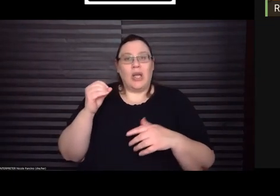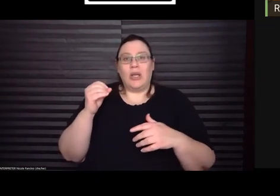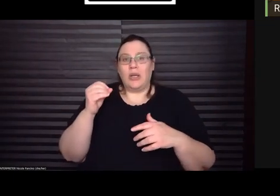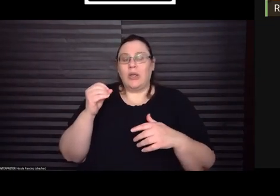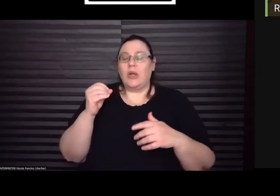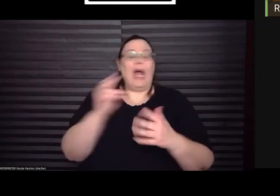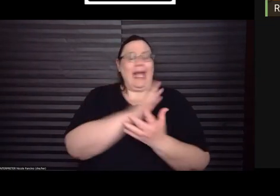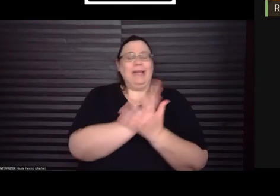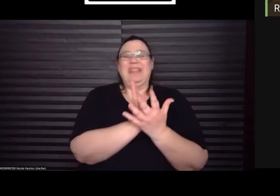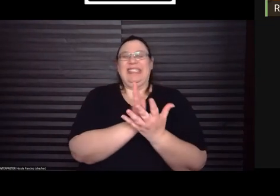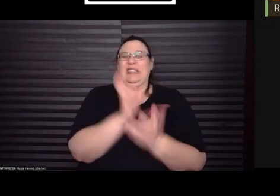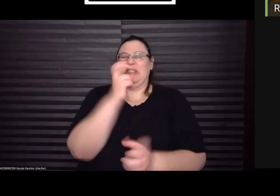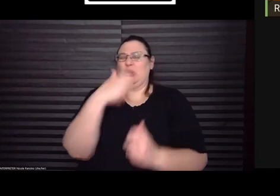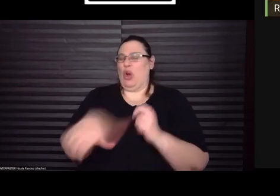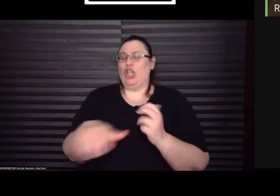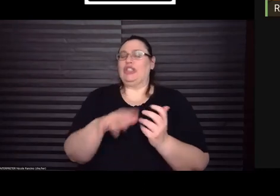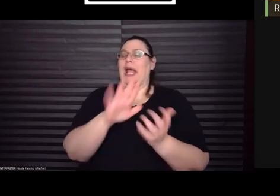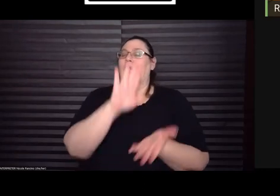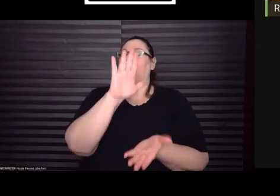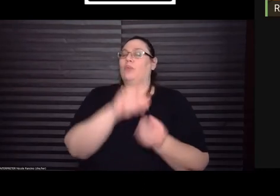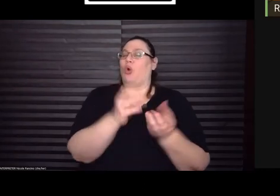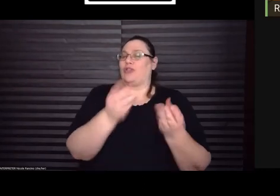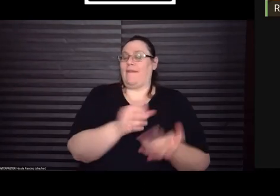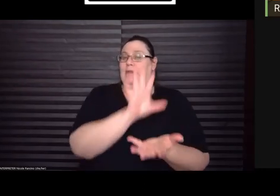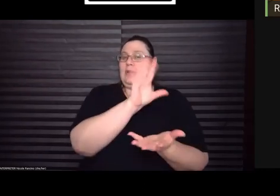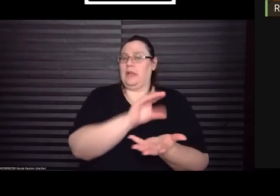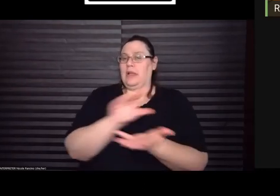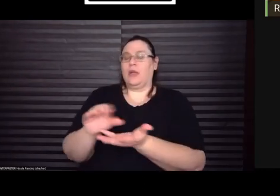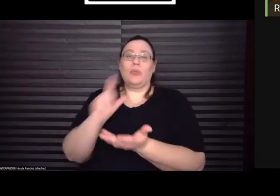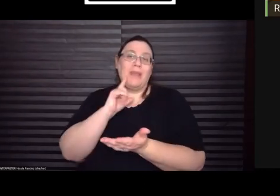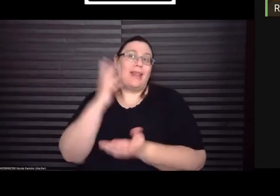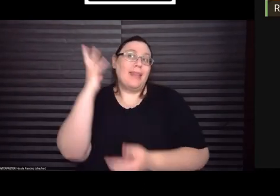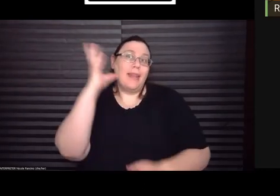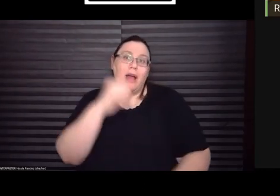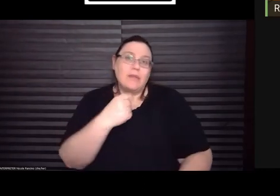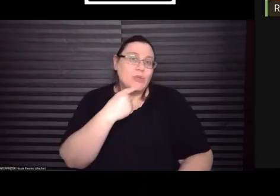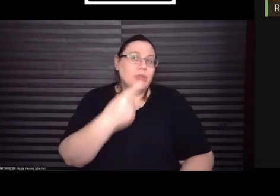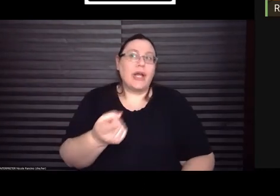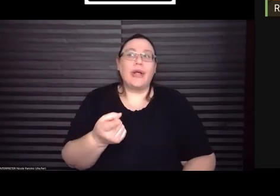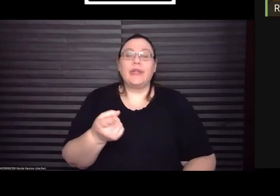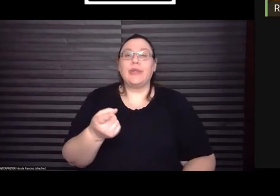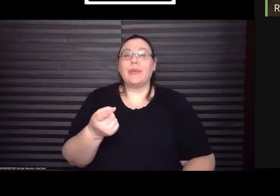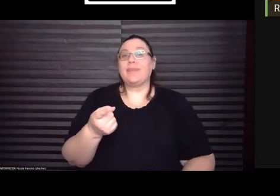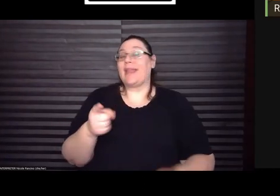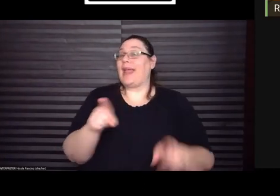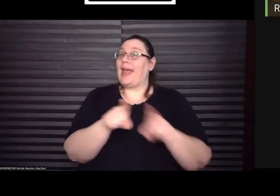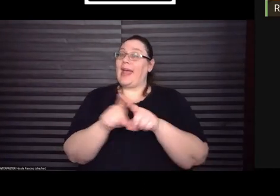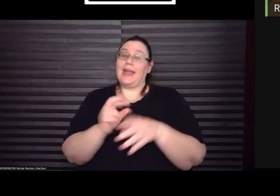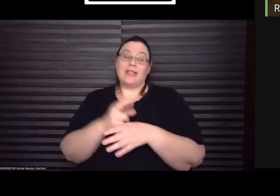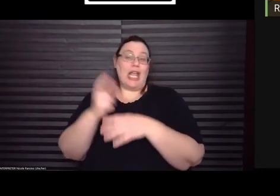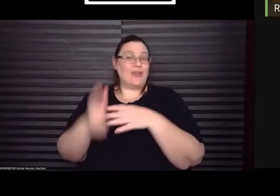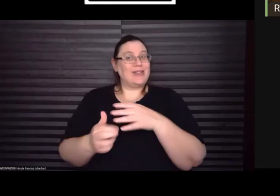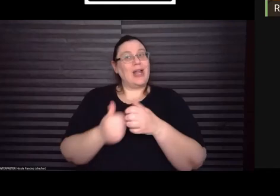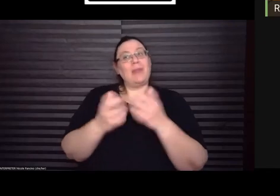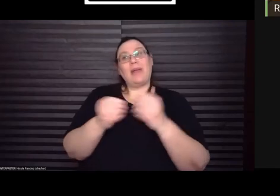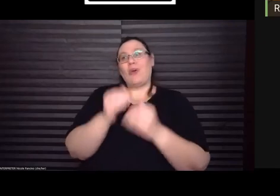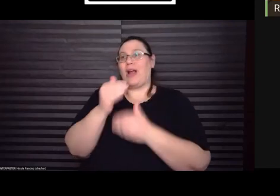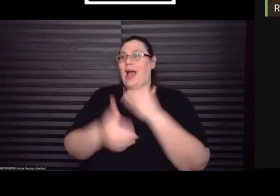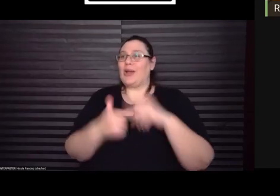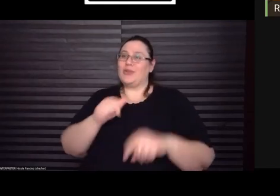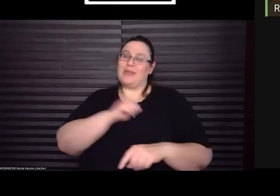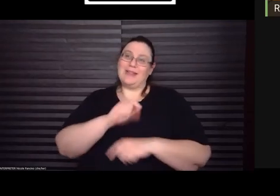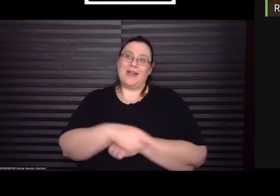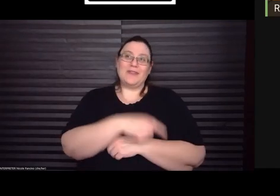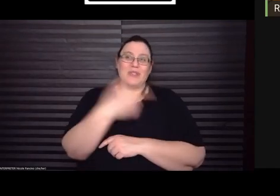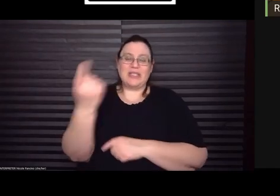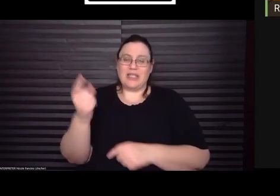and soften that. And, you know, I'm hoping it would be lovely to say, you know, and as a result of this, I'm a lot kinder